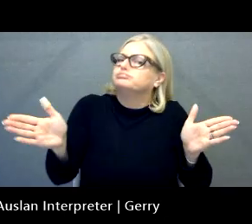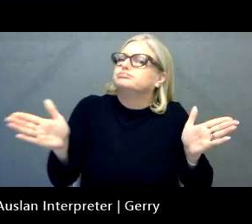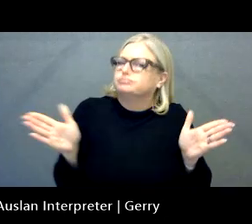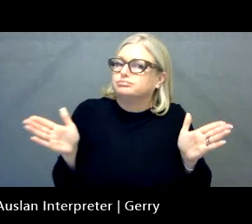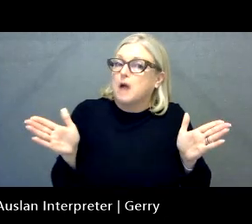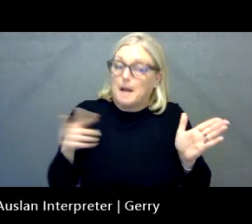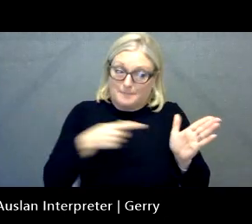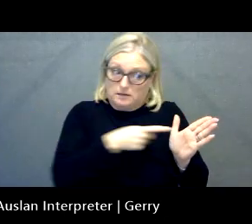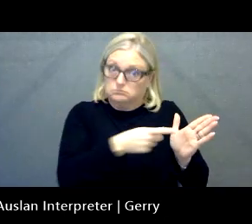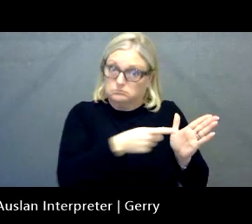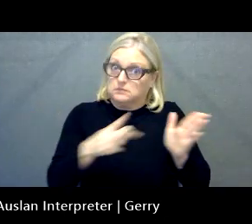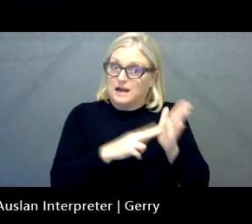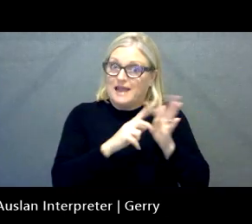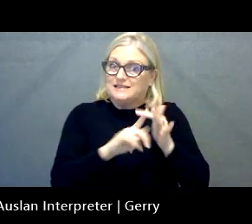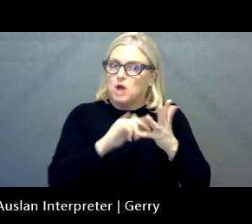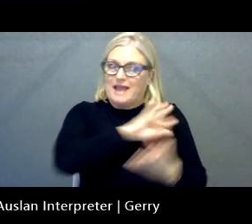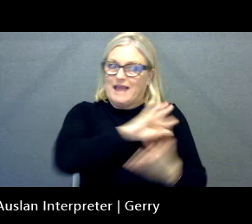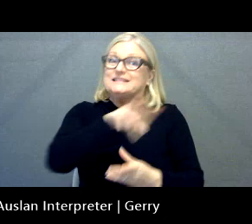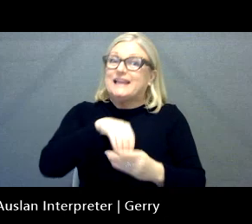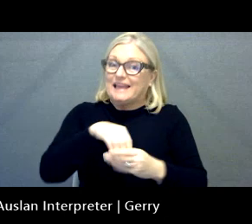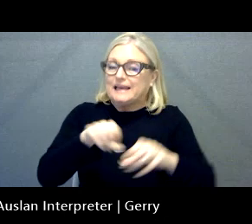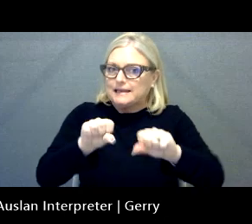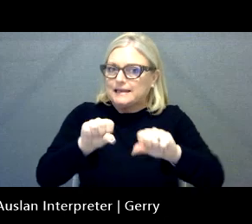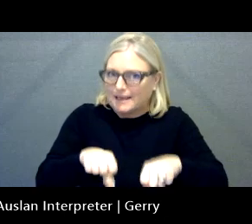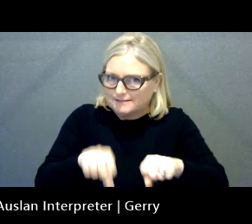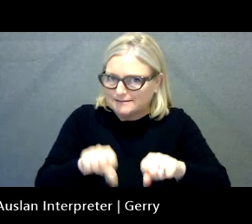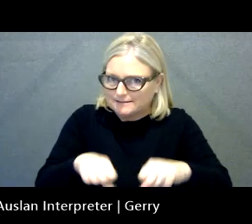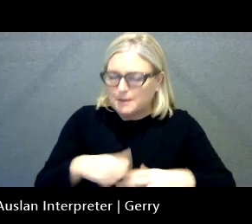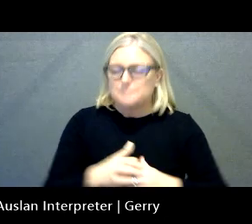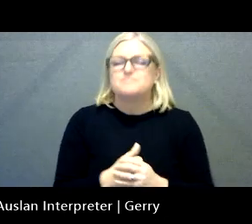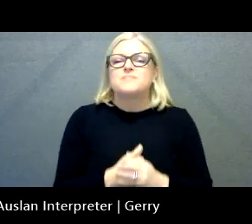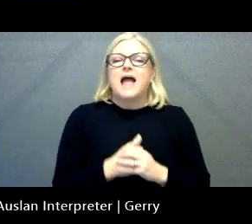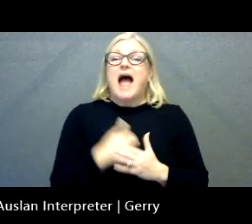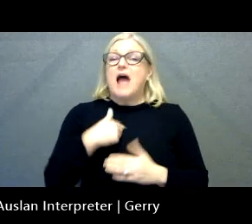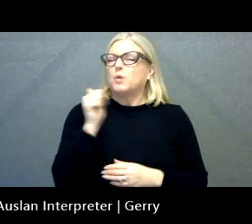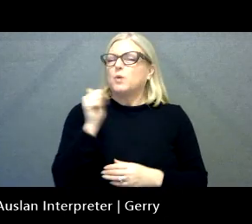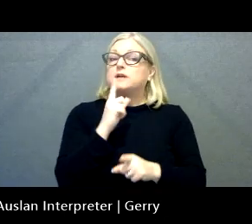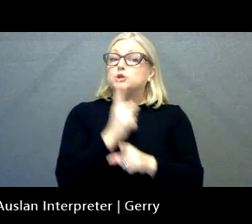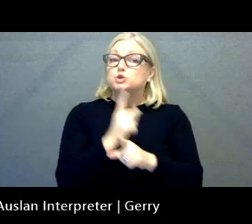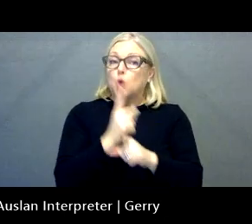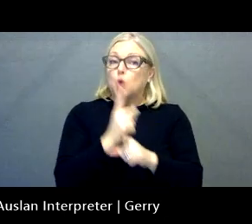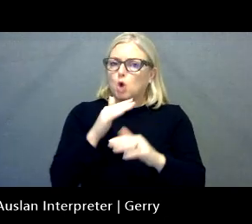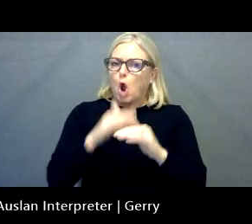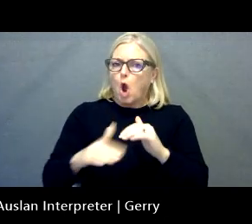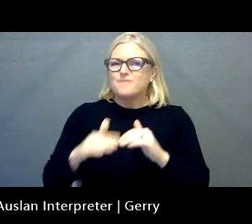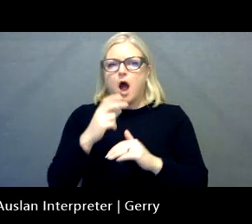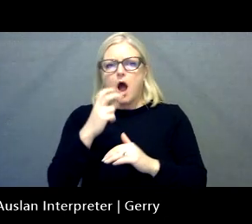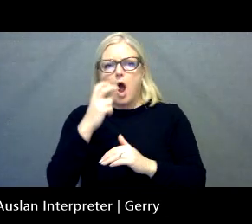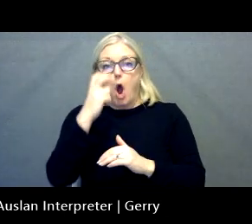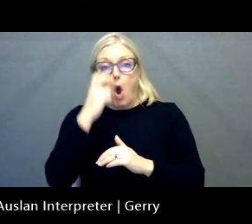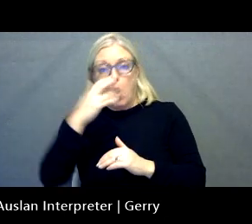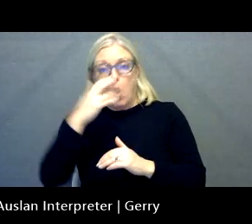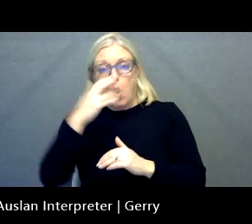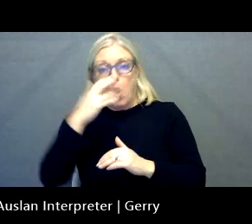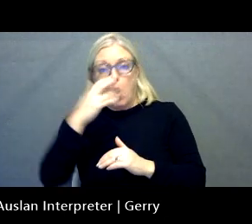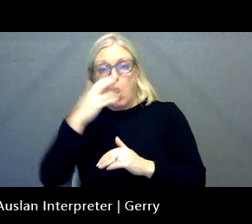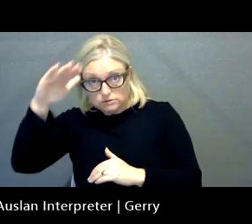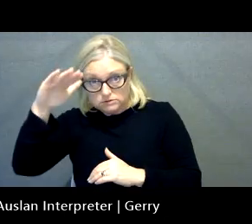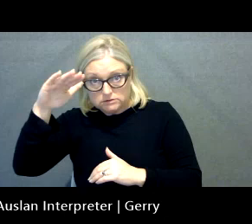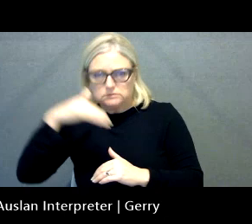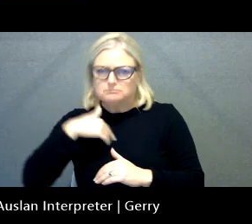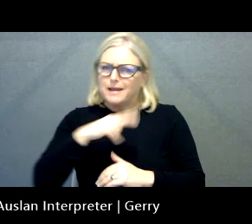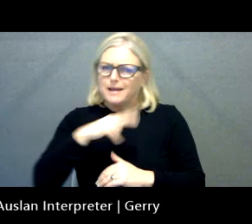indicated before, both adults and younger people. And we did find that there were different perspectives from those groups and